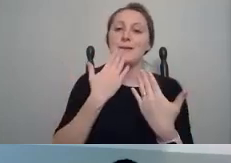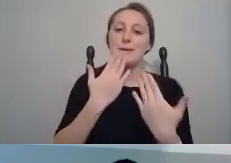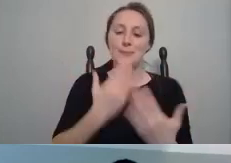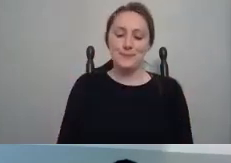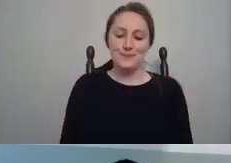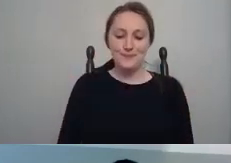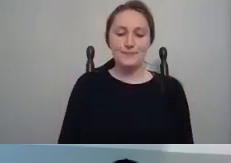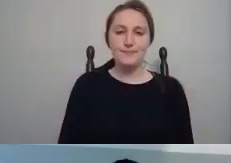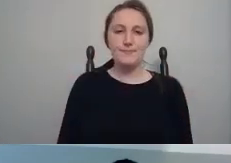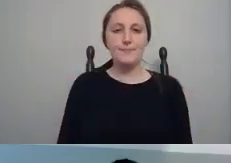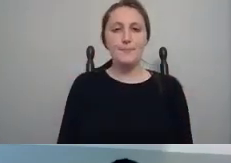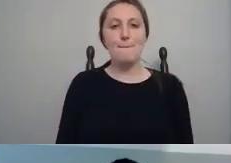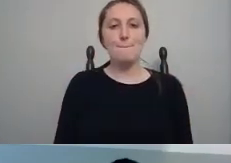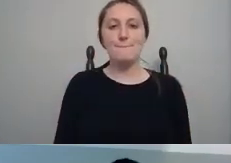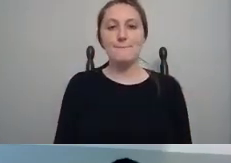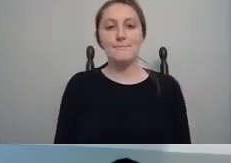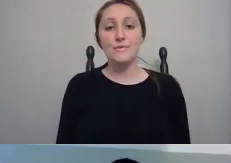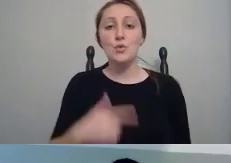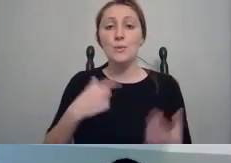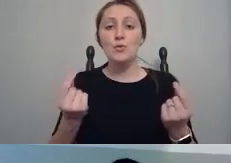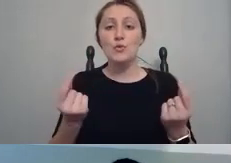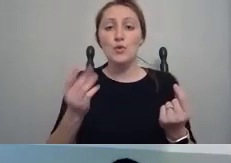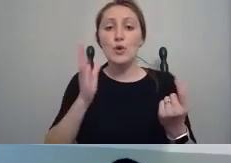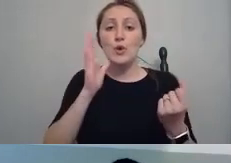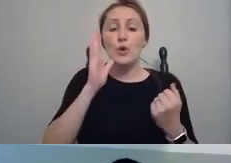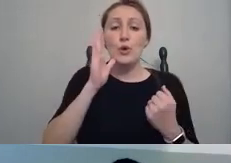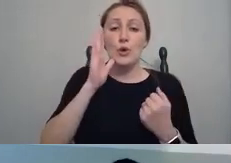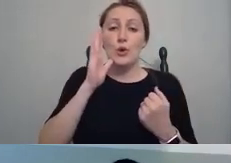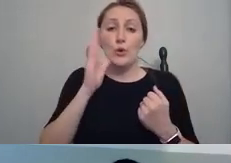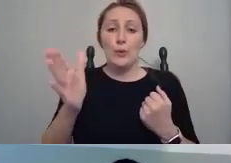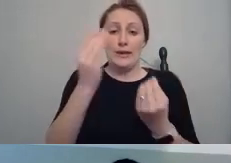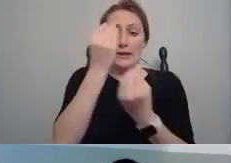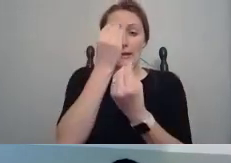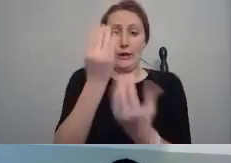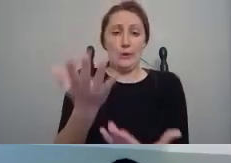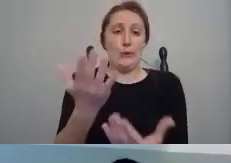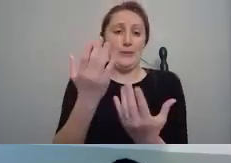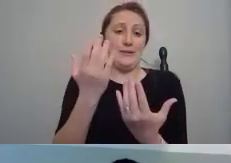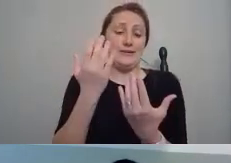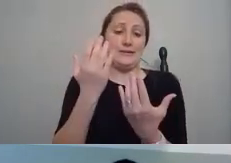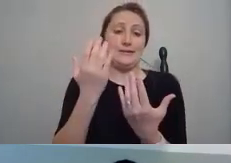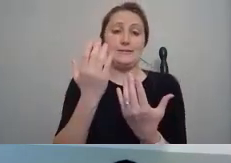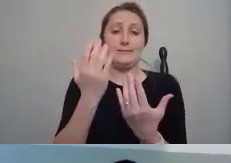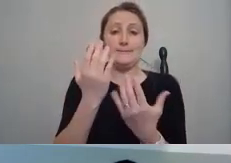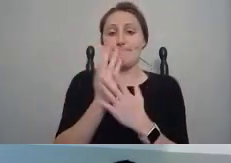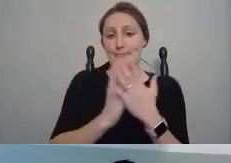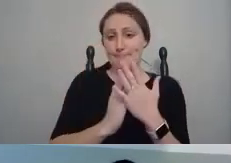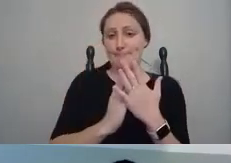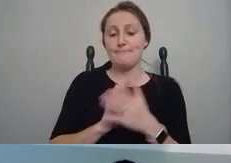So yeah, what I'm going to do is I'm going to front load some information that I can share. I looked at